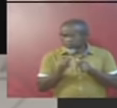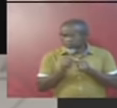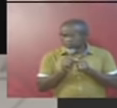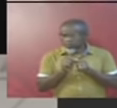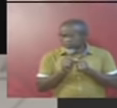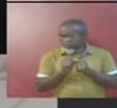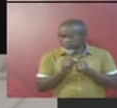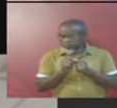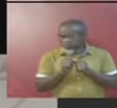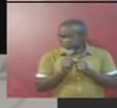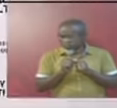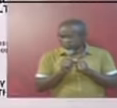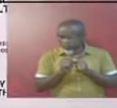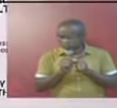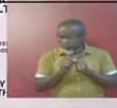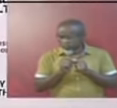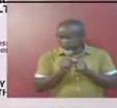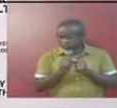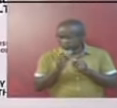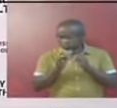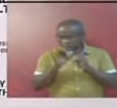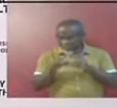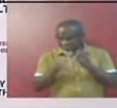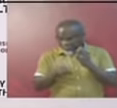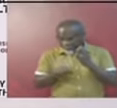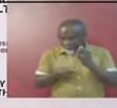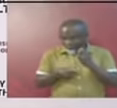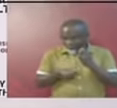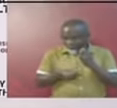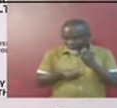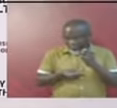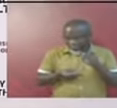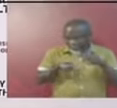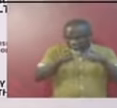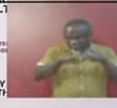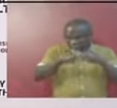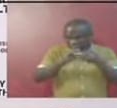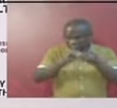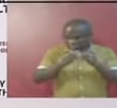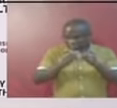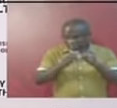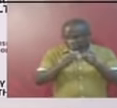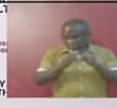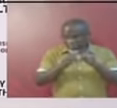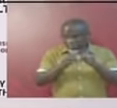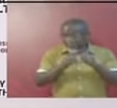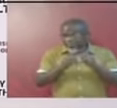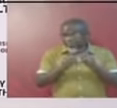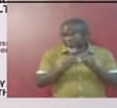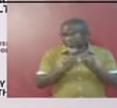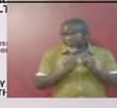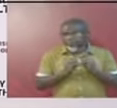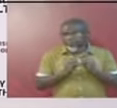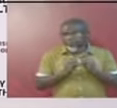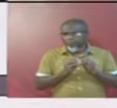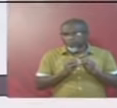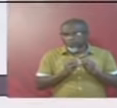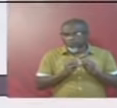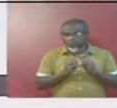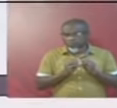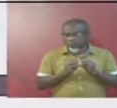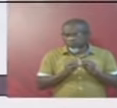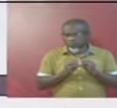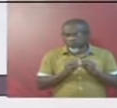nationals? Thank you. Okay. Thank you. We go to Dr. Tiloksing for a response to the first question, please. Thank you,